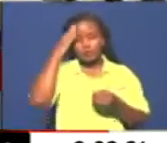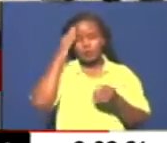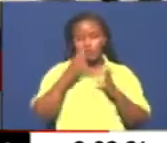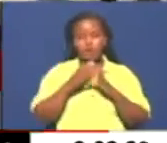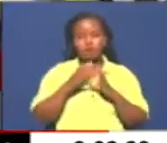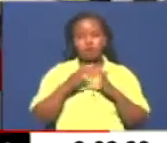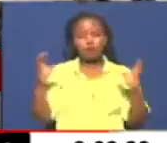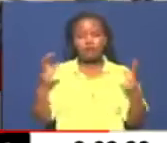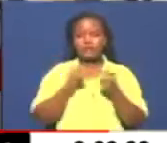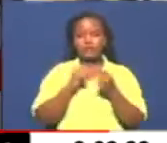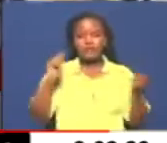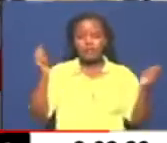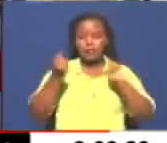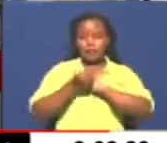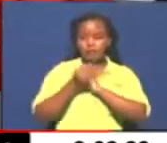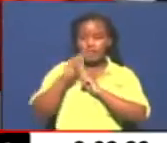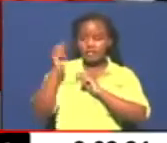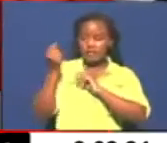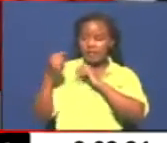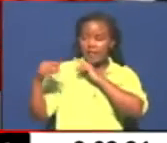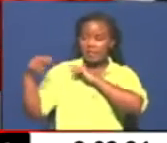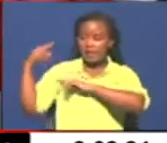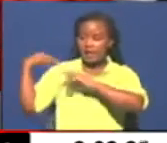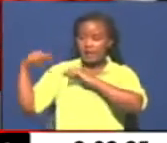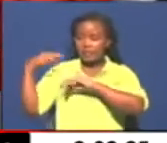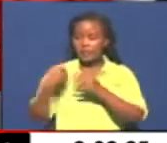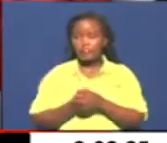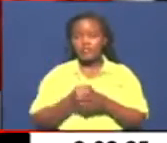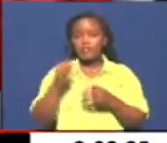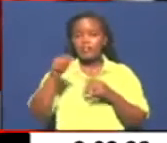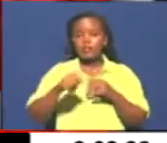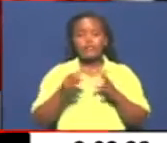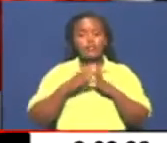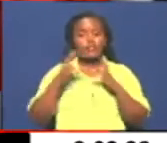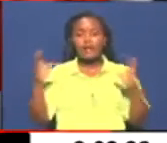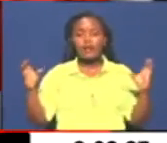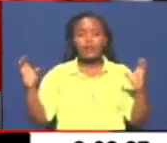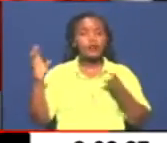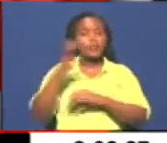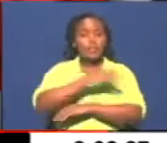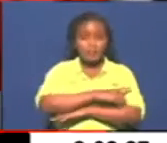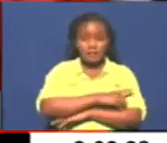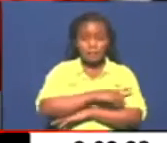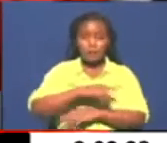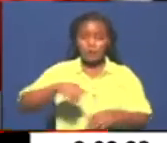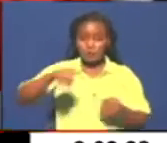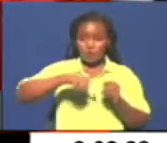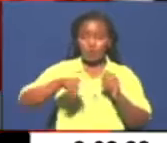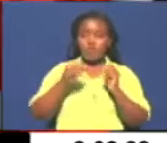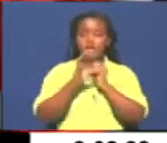maritime history. Ni siku ya furaha, ni siku ya kujivunia, tukiwa inchi